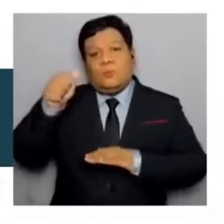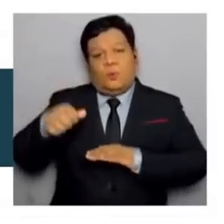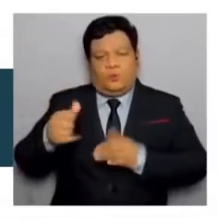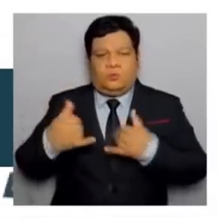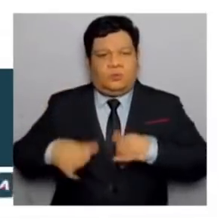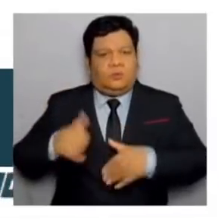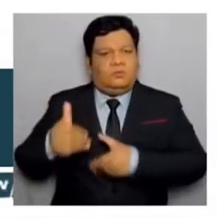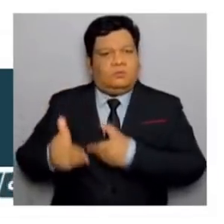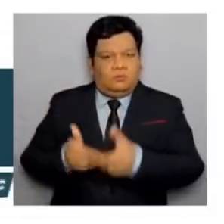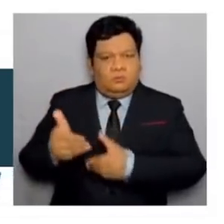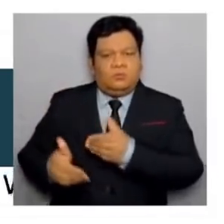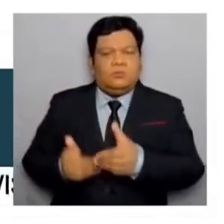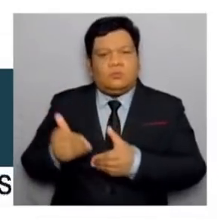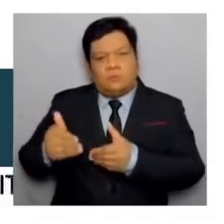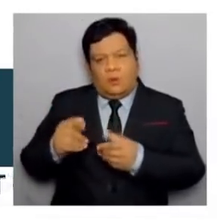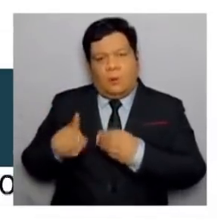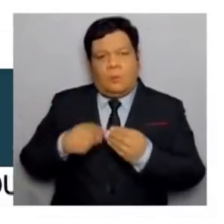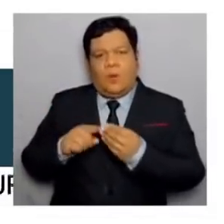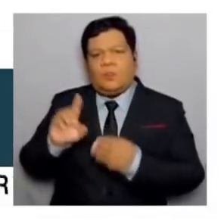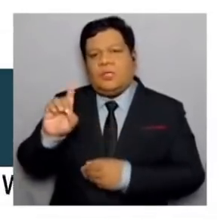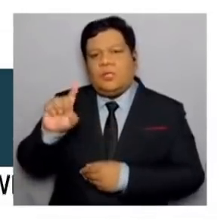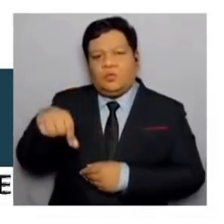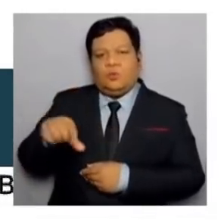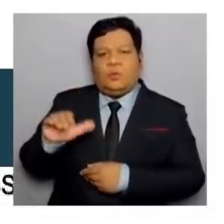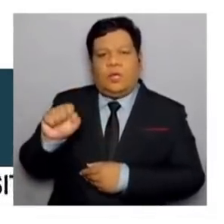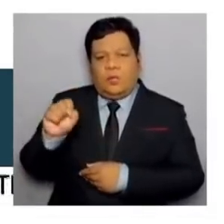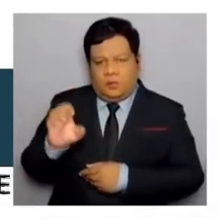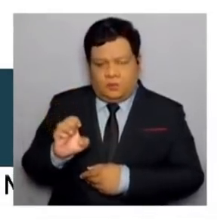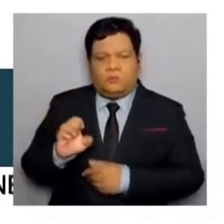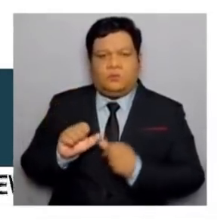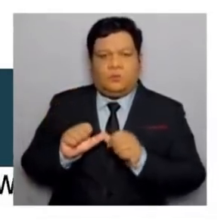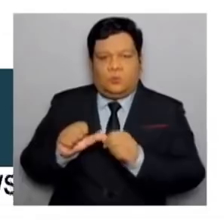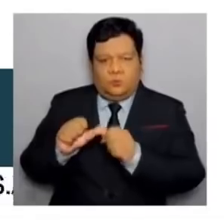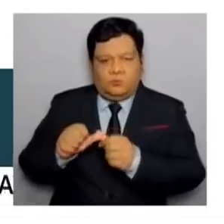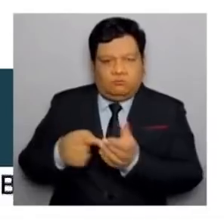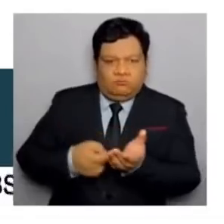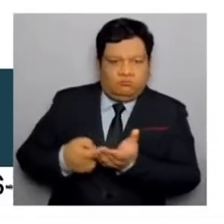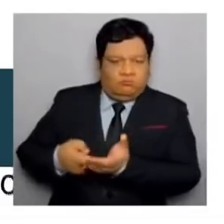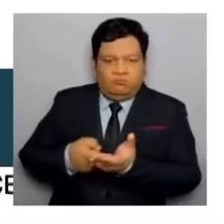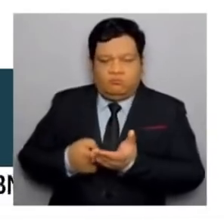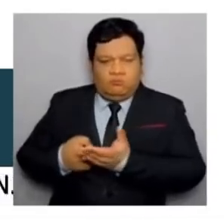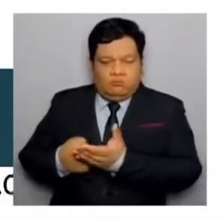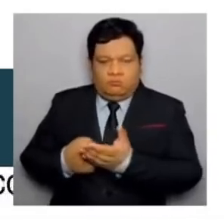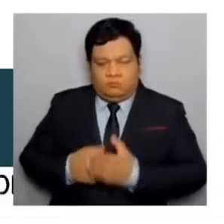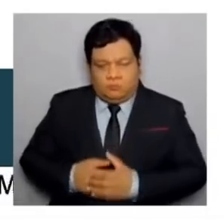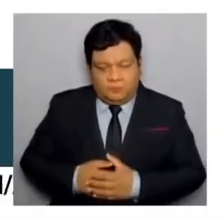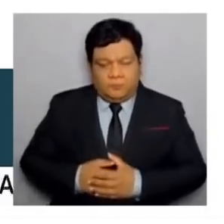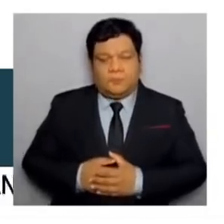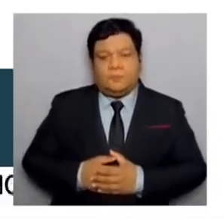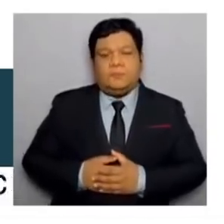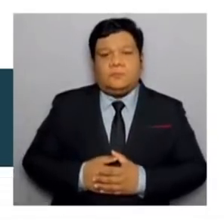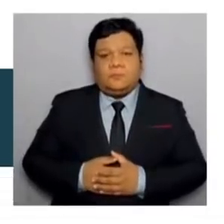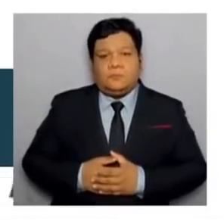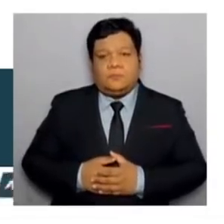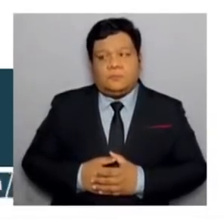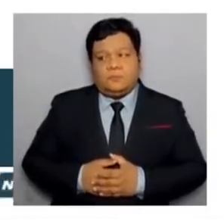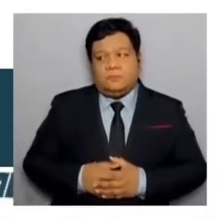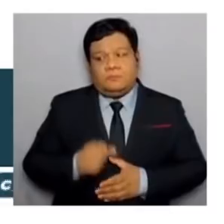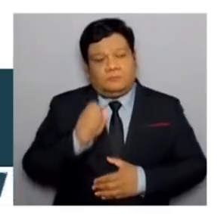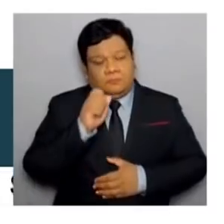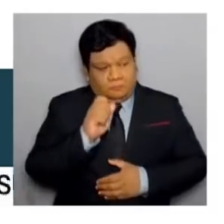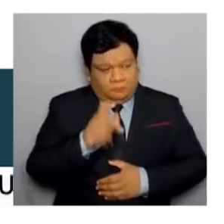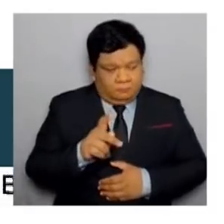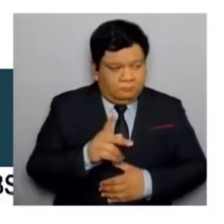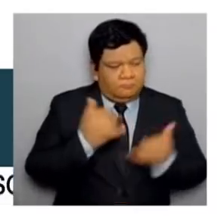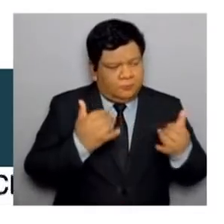Supreme Court from actually entertaining the petition for certiorari filed by the petitioners. All right, so let's focus